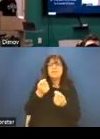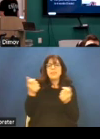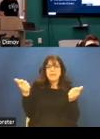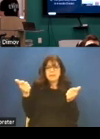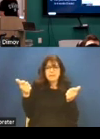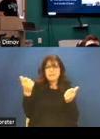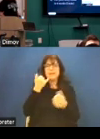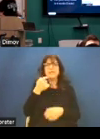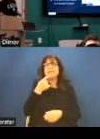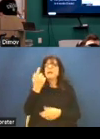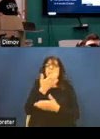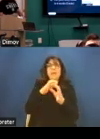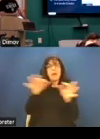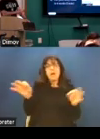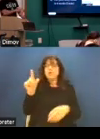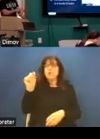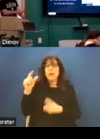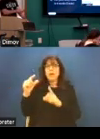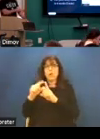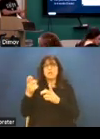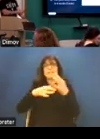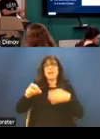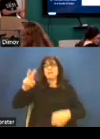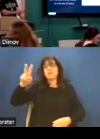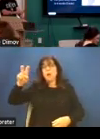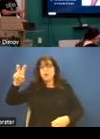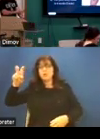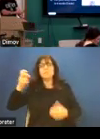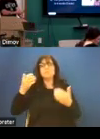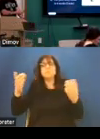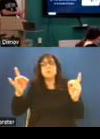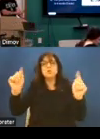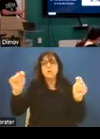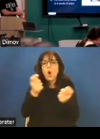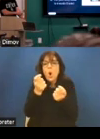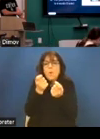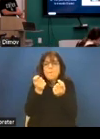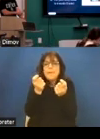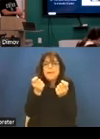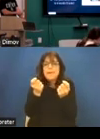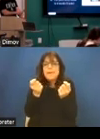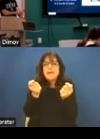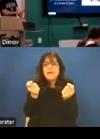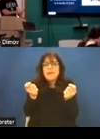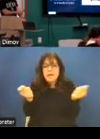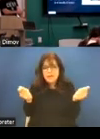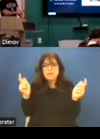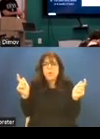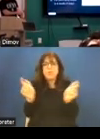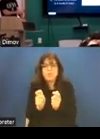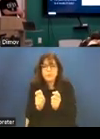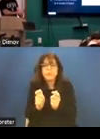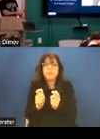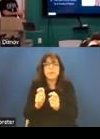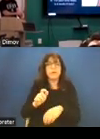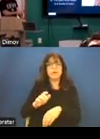you can say the same thing in 20 words instead of 200, do it. Omit, omit, omit. William